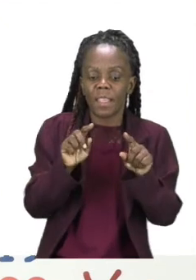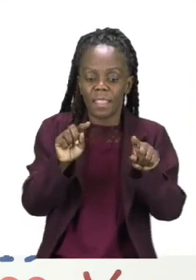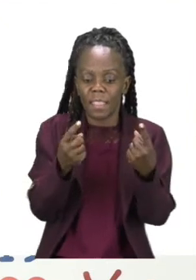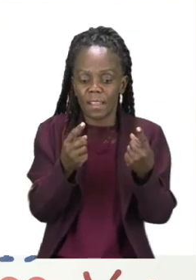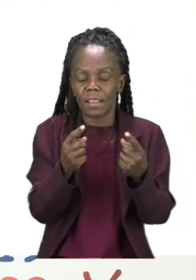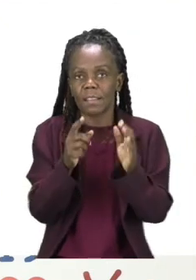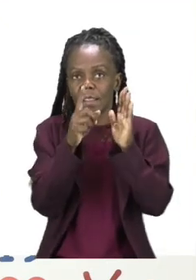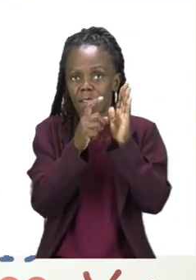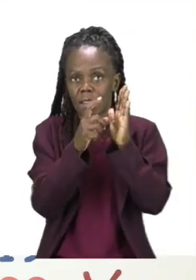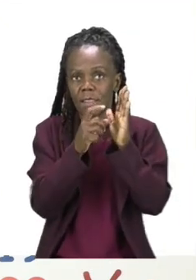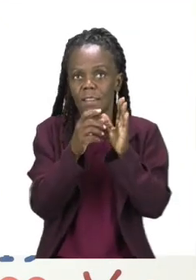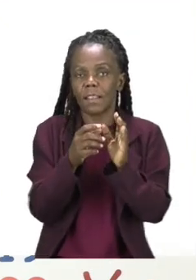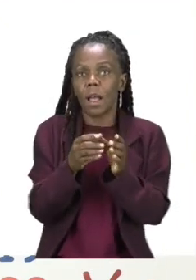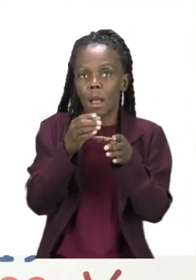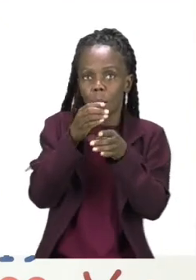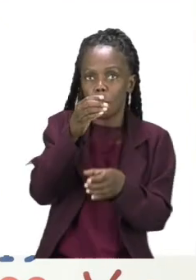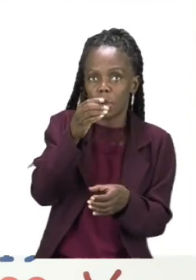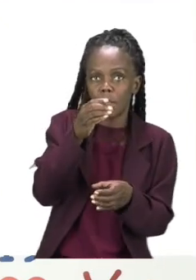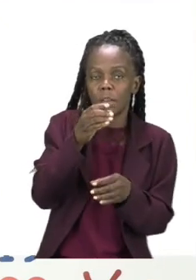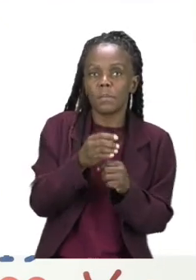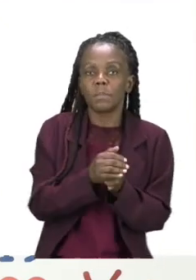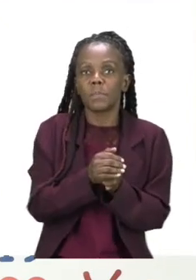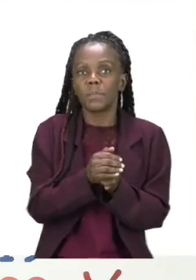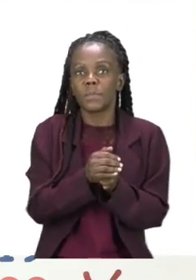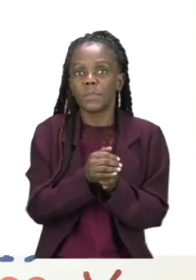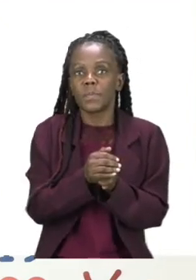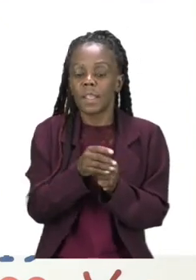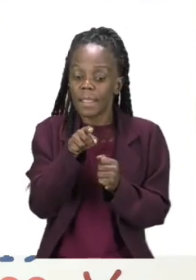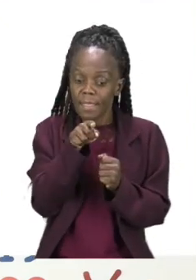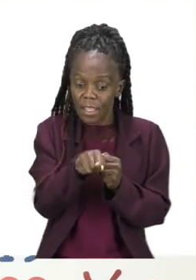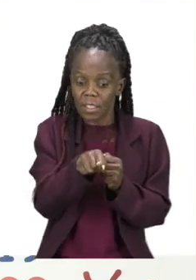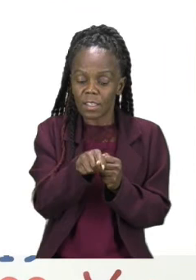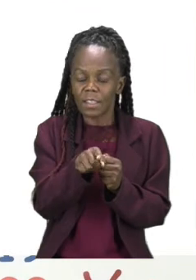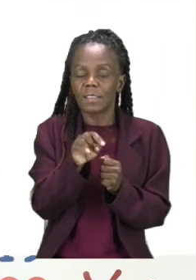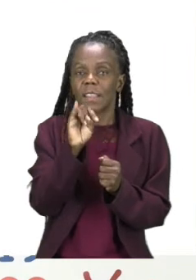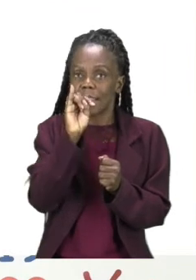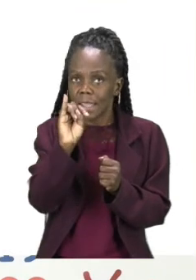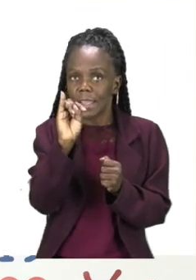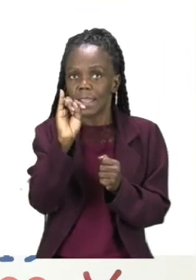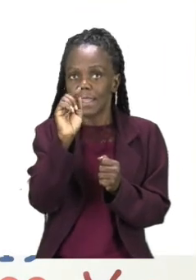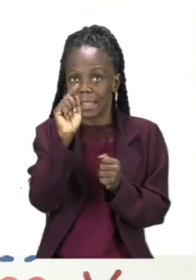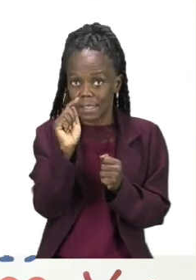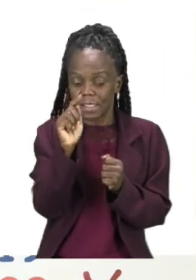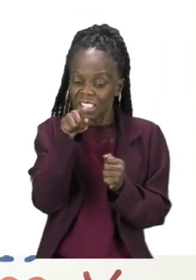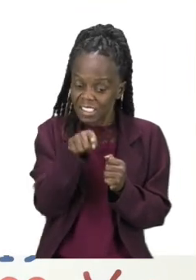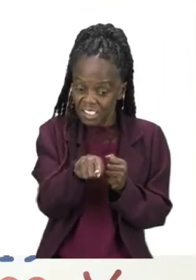going to point to the sanitizer and say it. It.